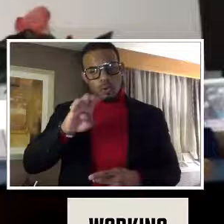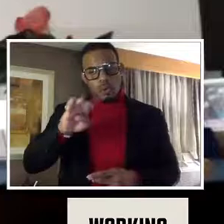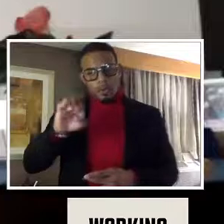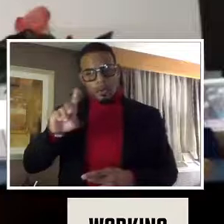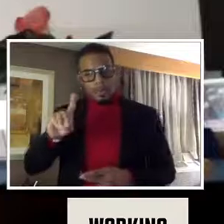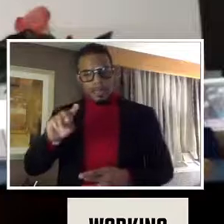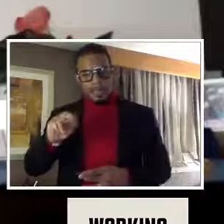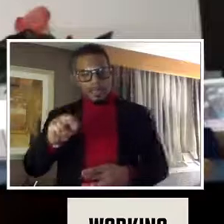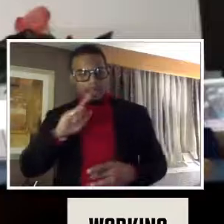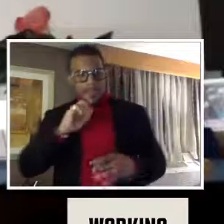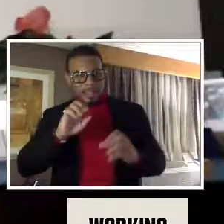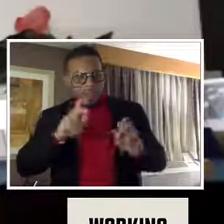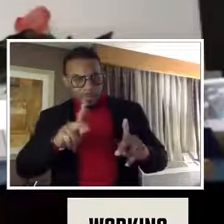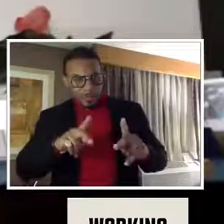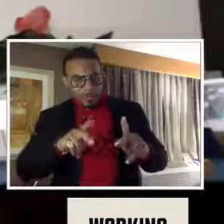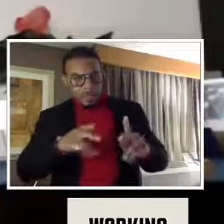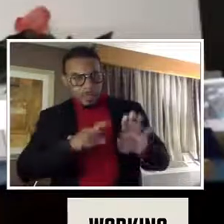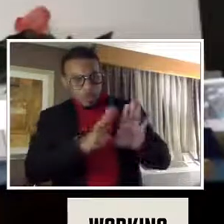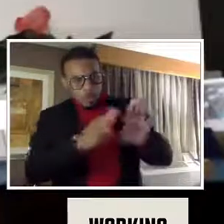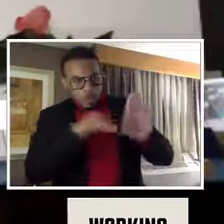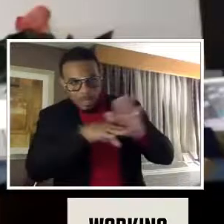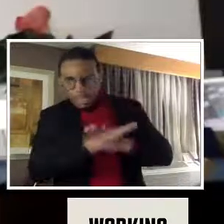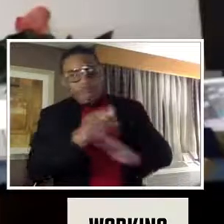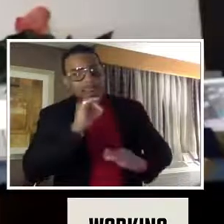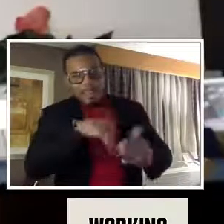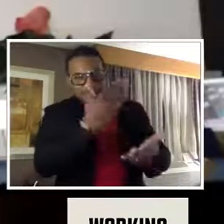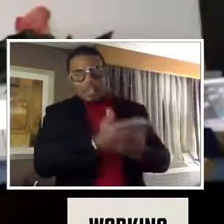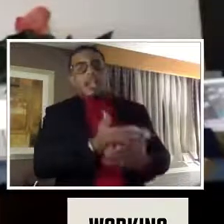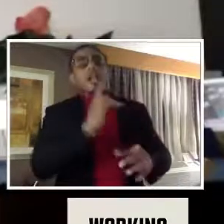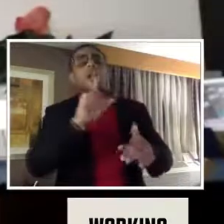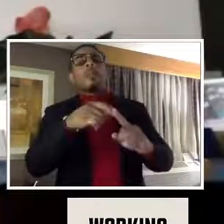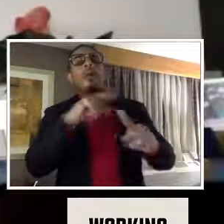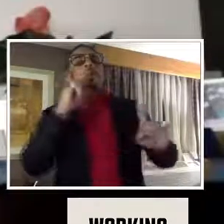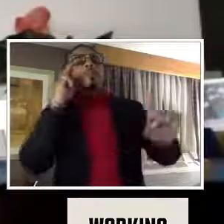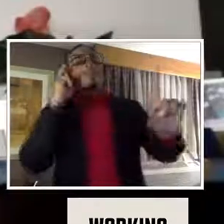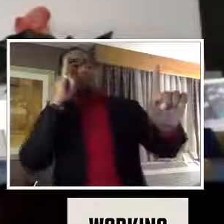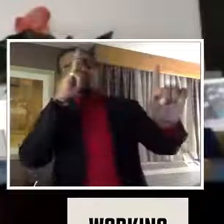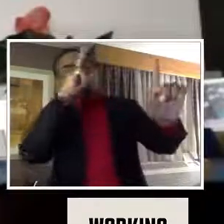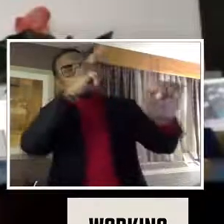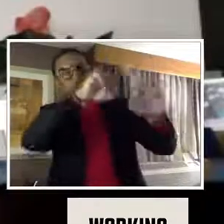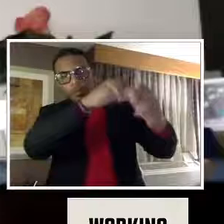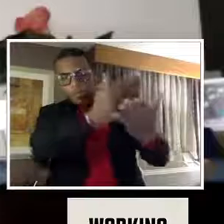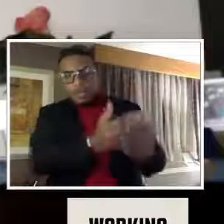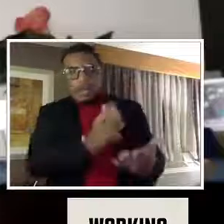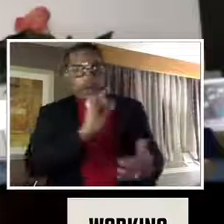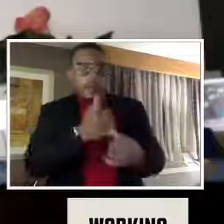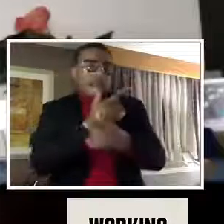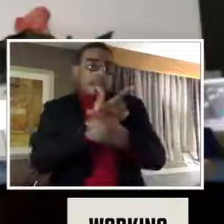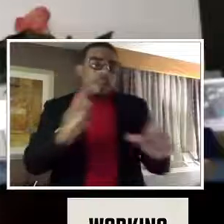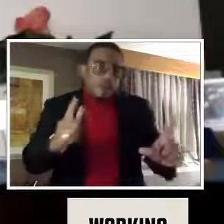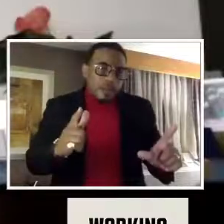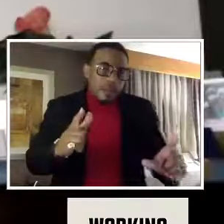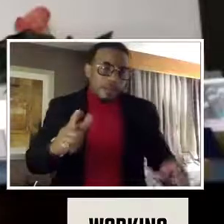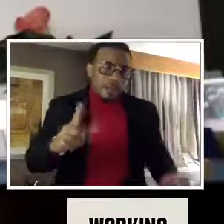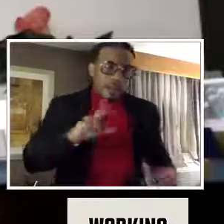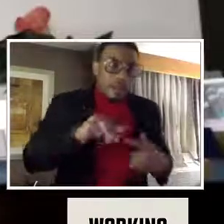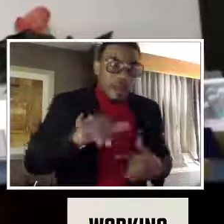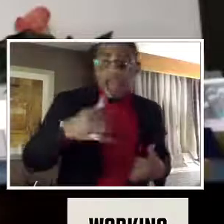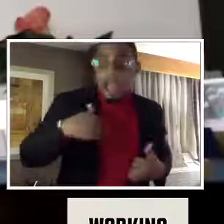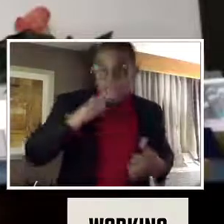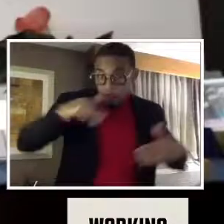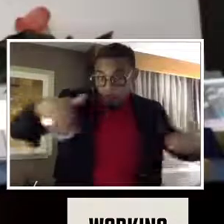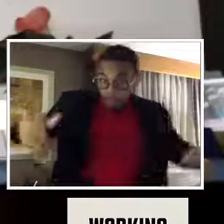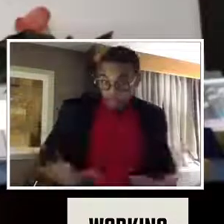destination. But for just a second, let's talk about the destination. Let's talk about liberation. I'm going